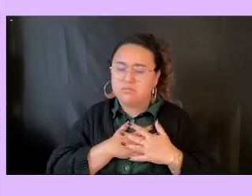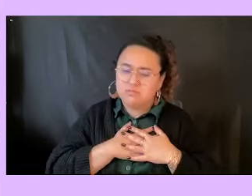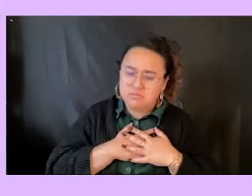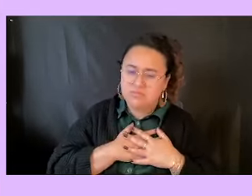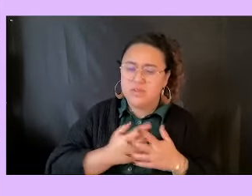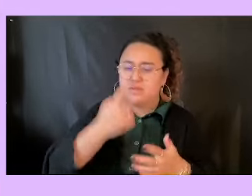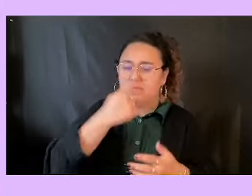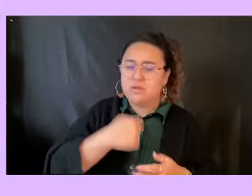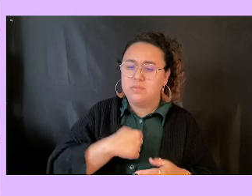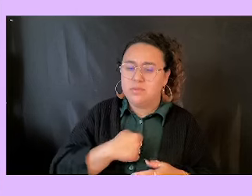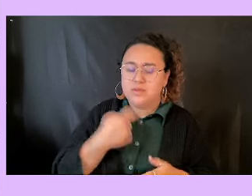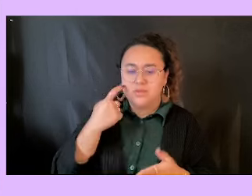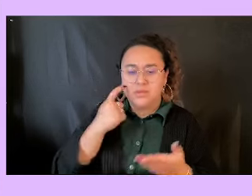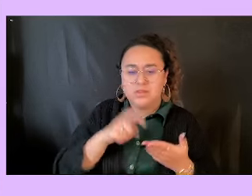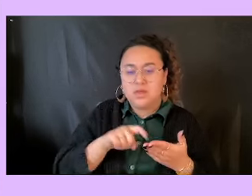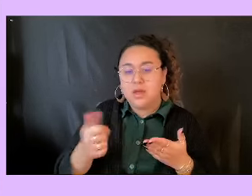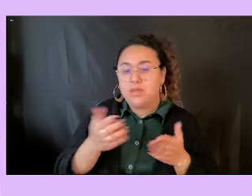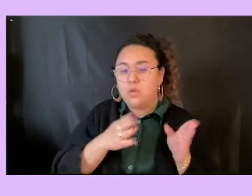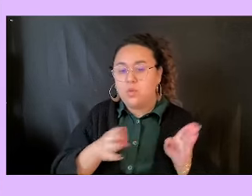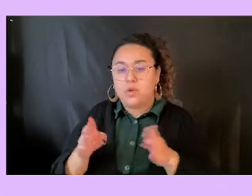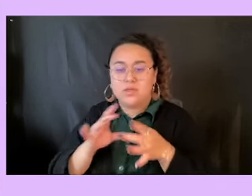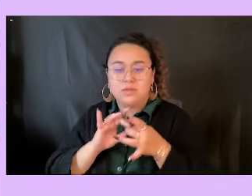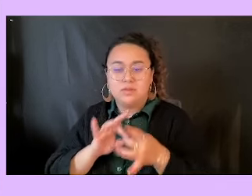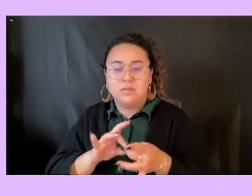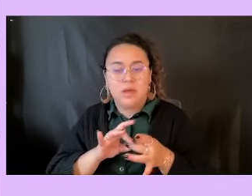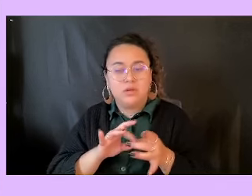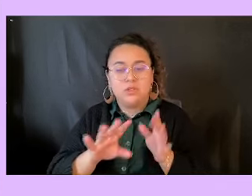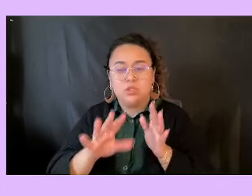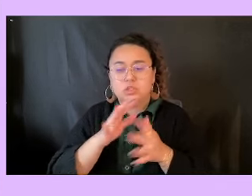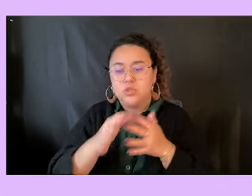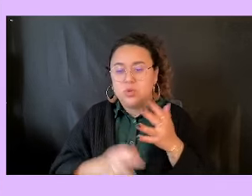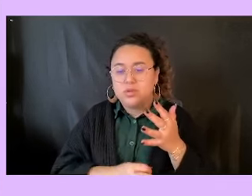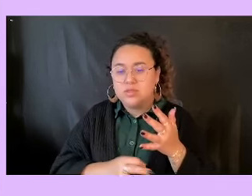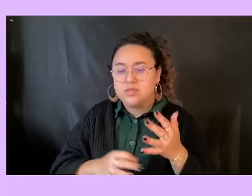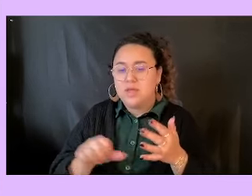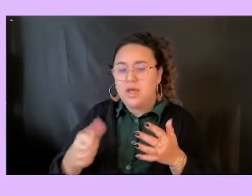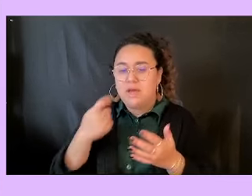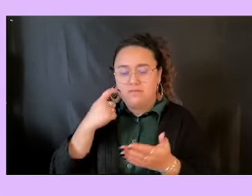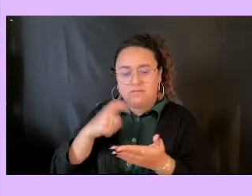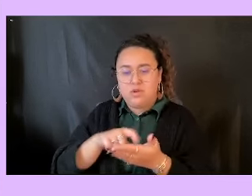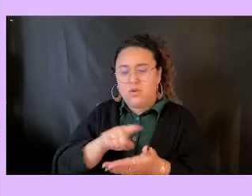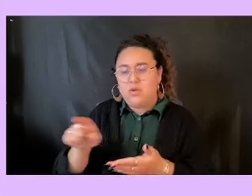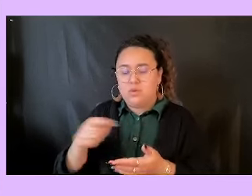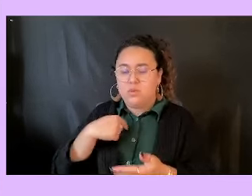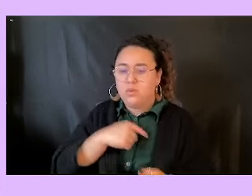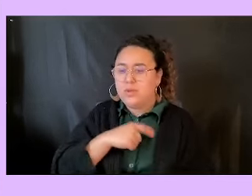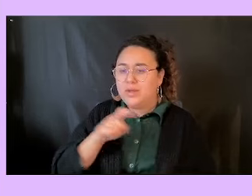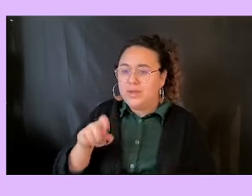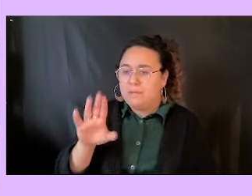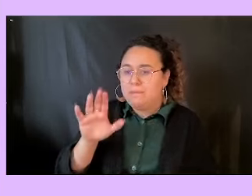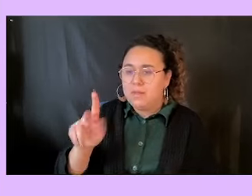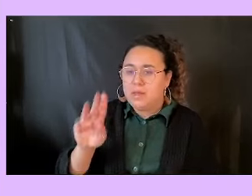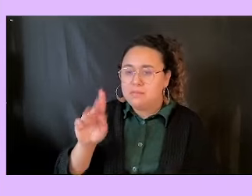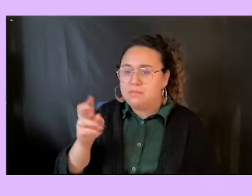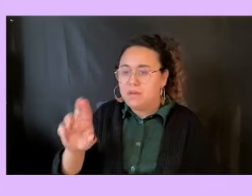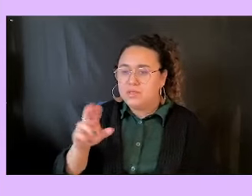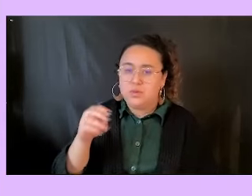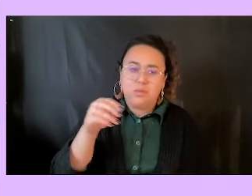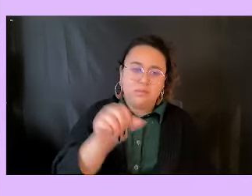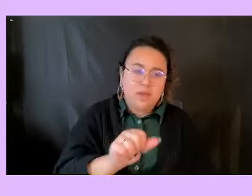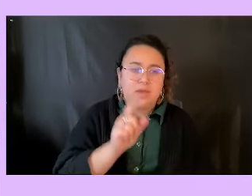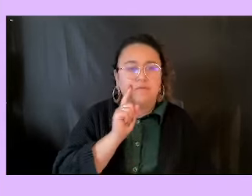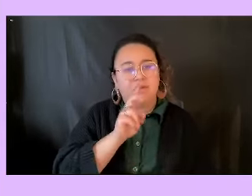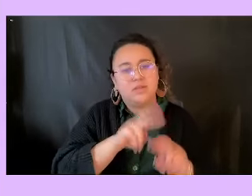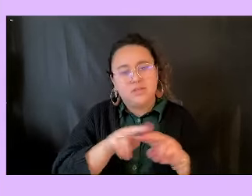and all the other ways around choices. So I hear this come out with other organizations that say, well, we need the blockbusters so that we can pay for the seats and we can't